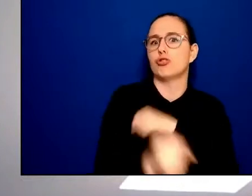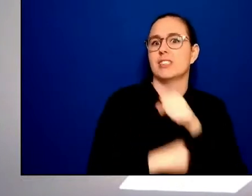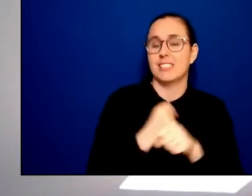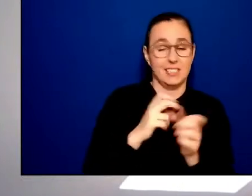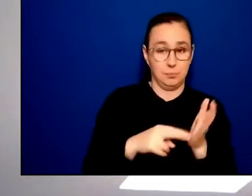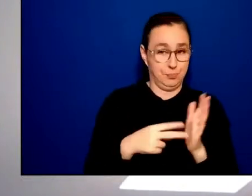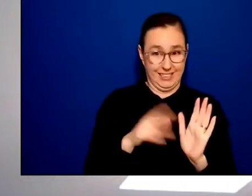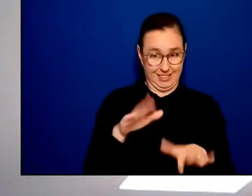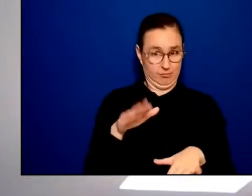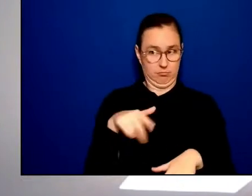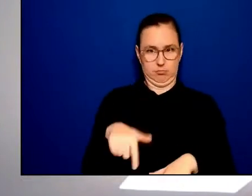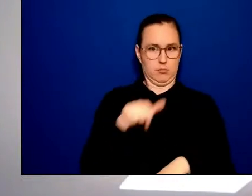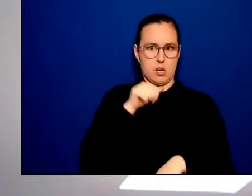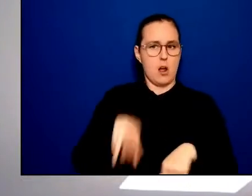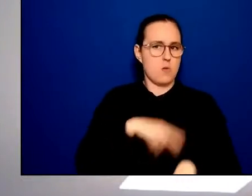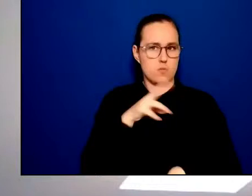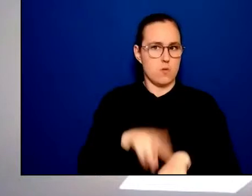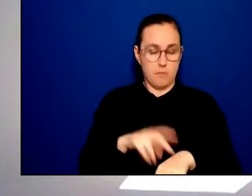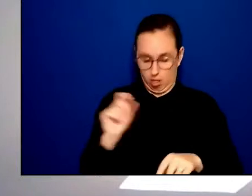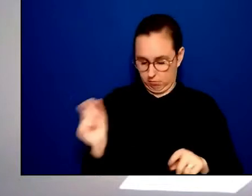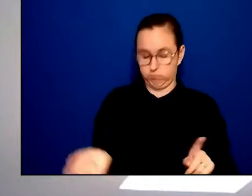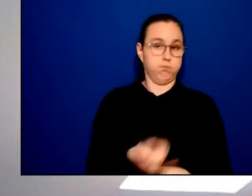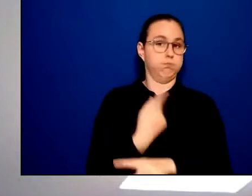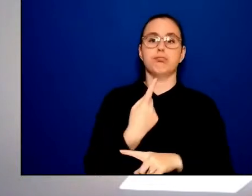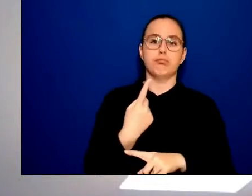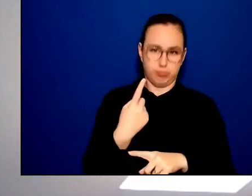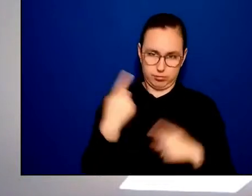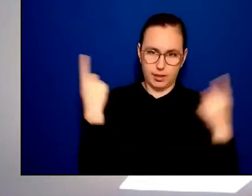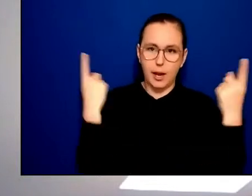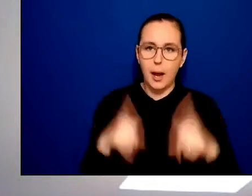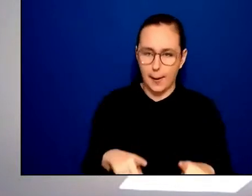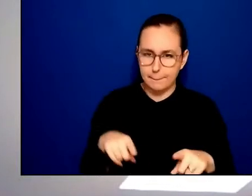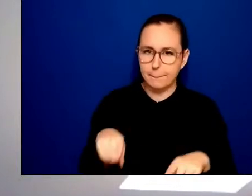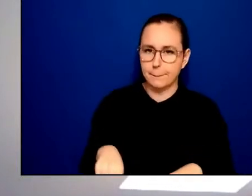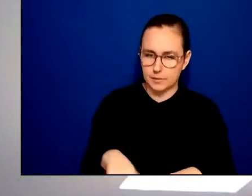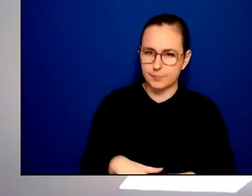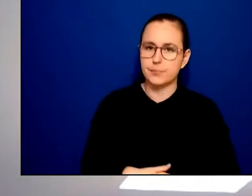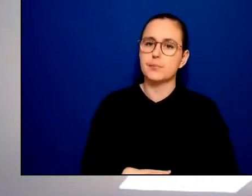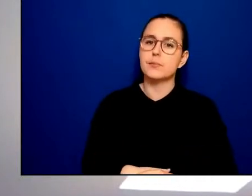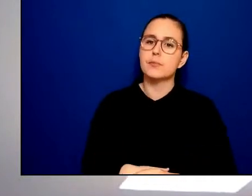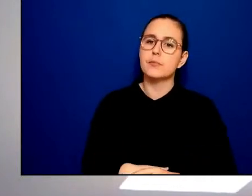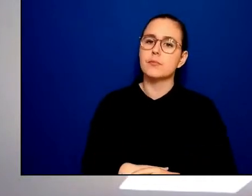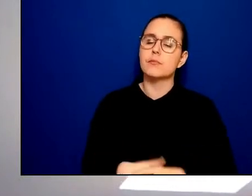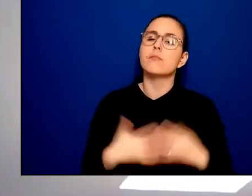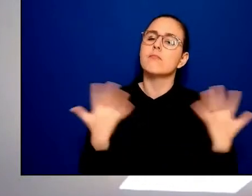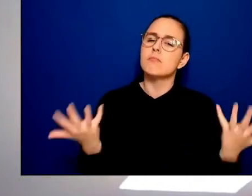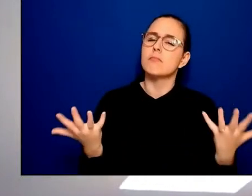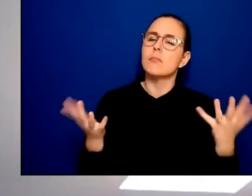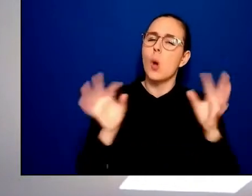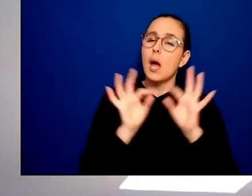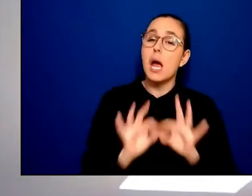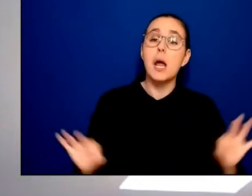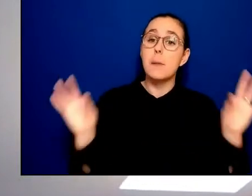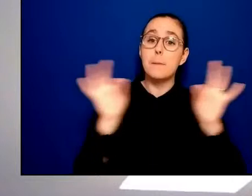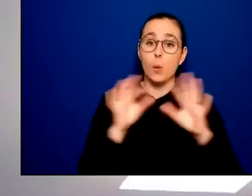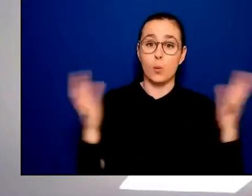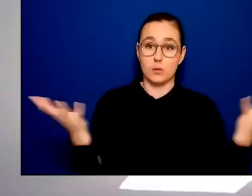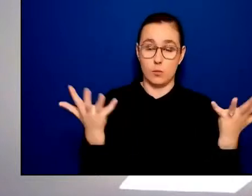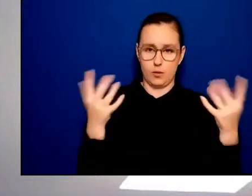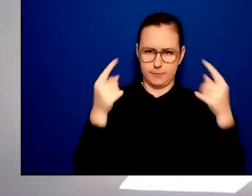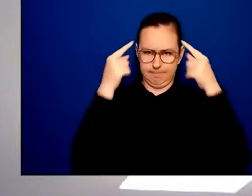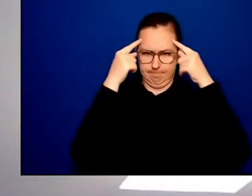And what's also good to consider is what is consistent with climate change projections,